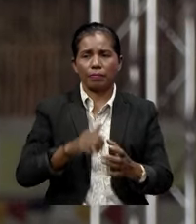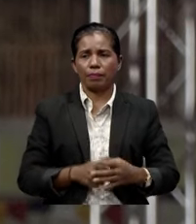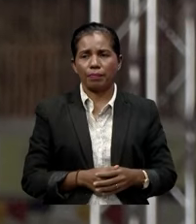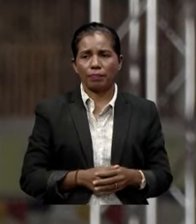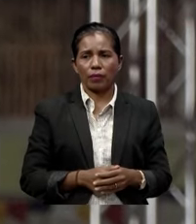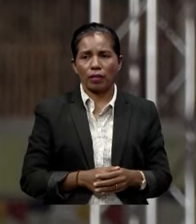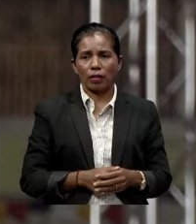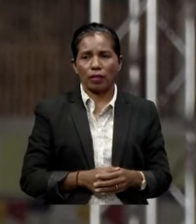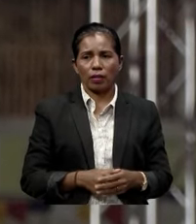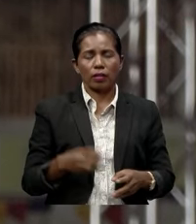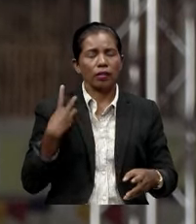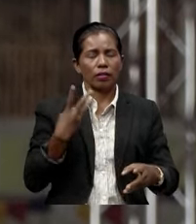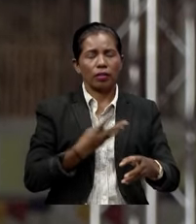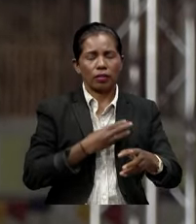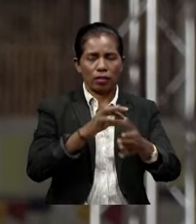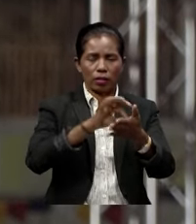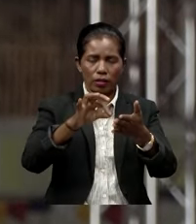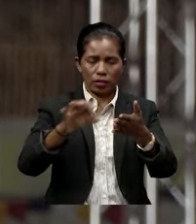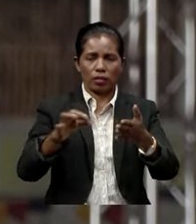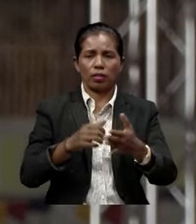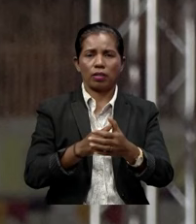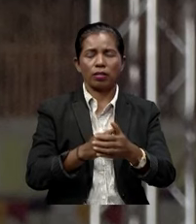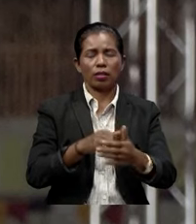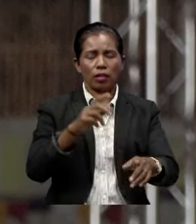of difficult resistance,